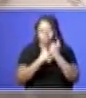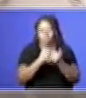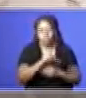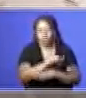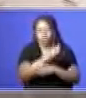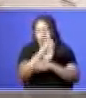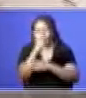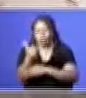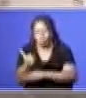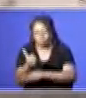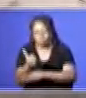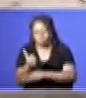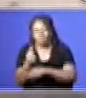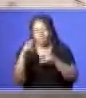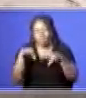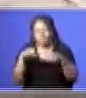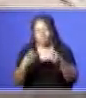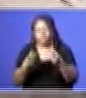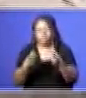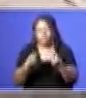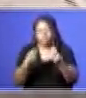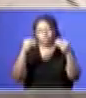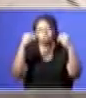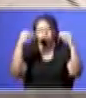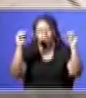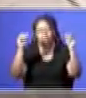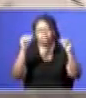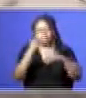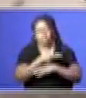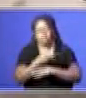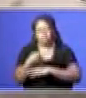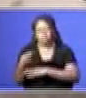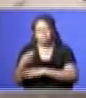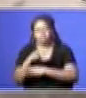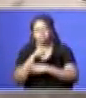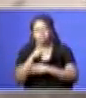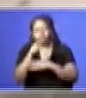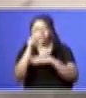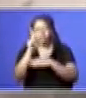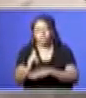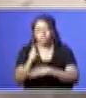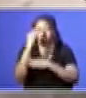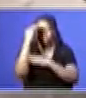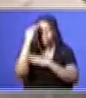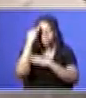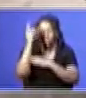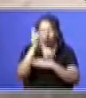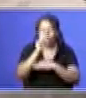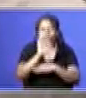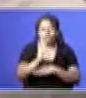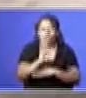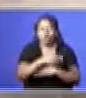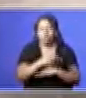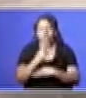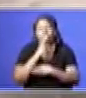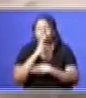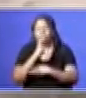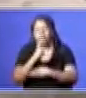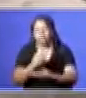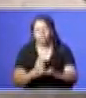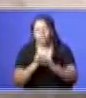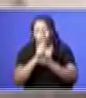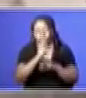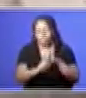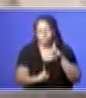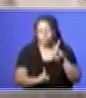others can do is firstly mapping their resources. So you need to know where your resources are for you to help